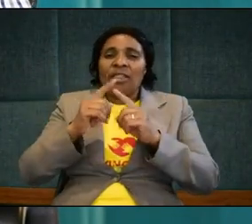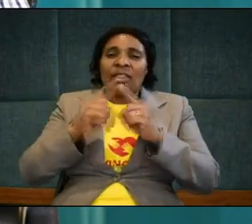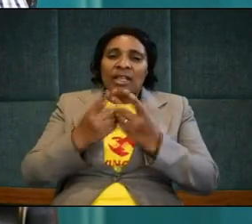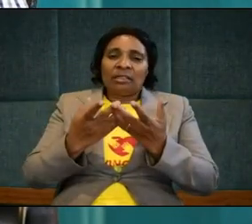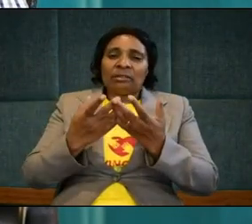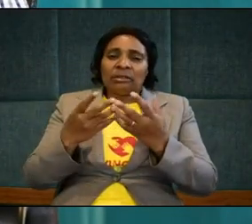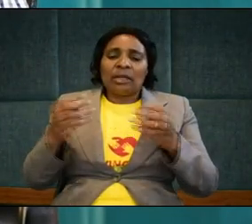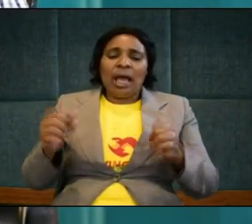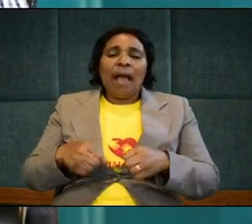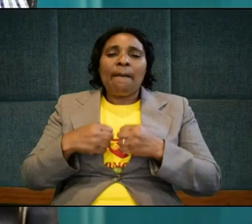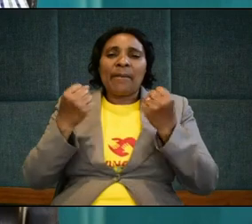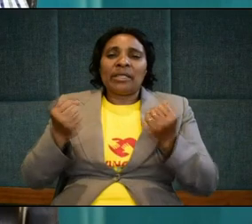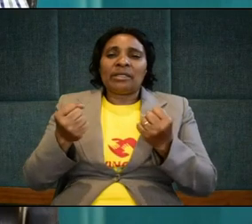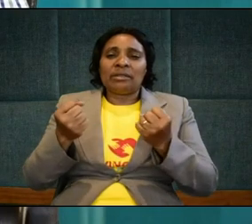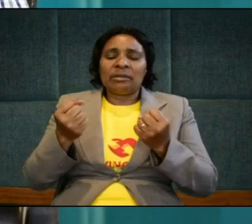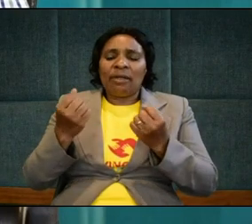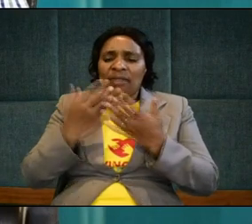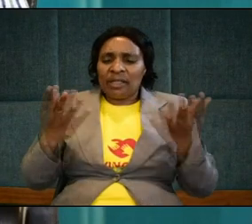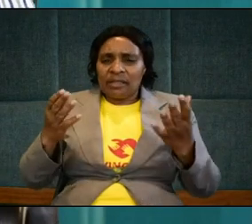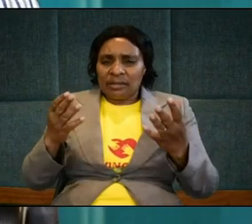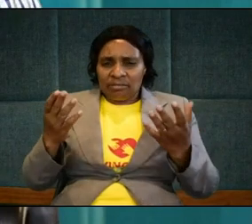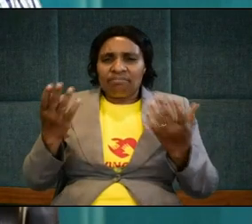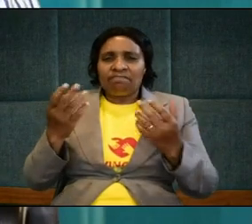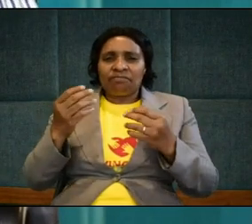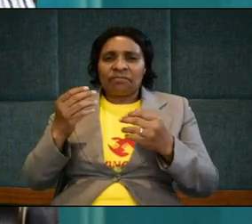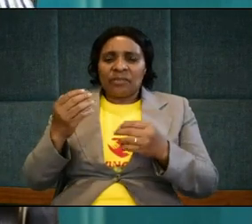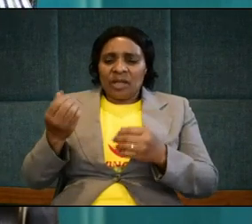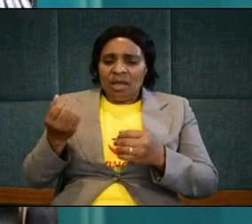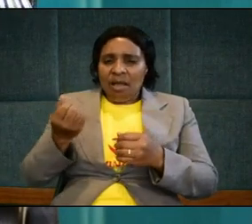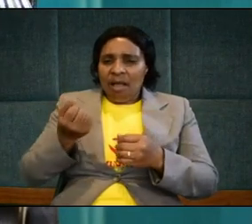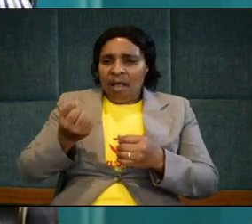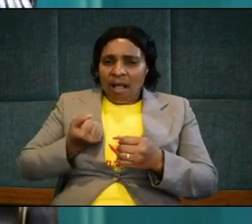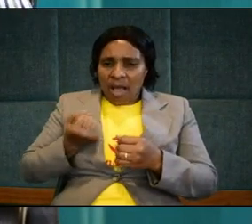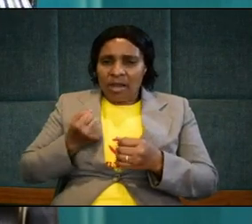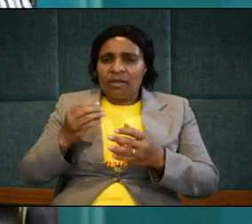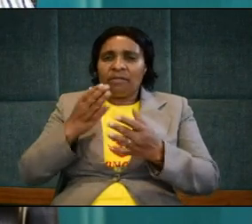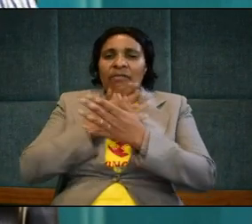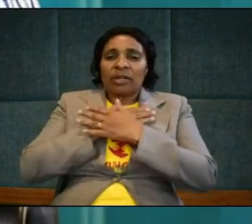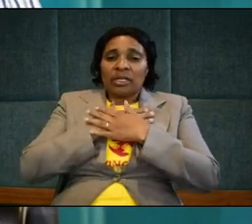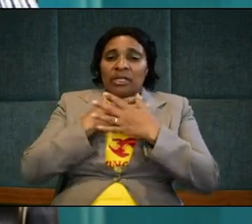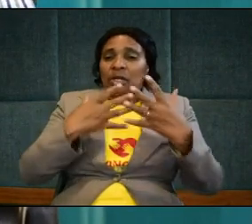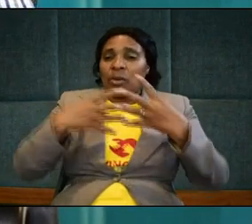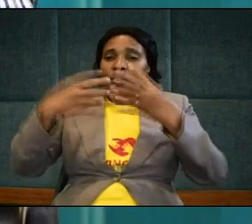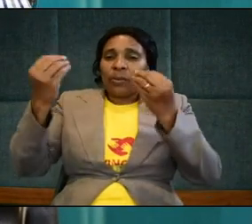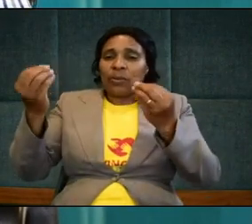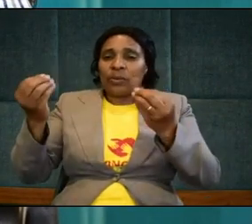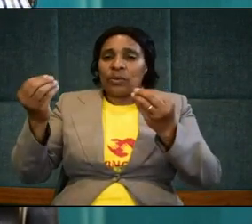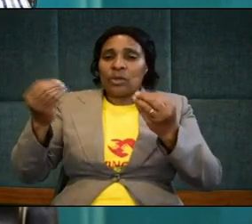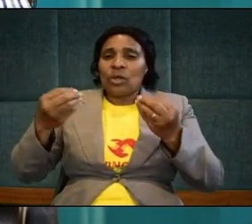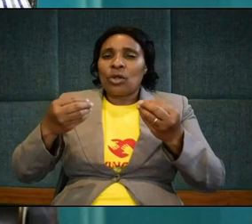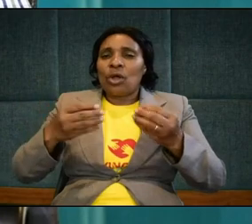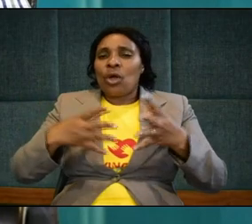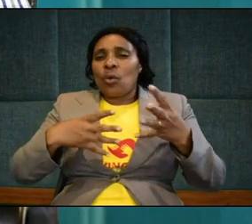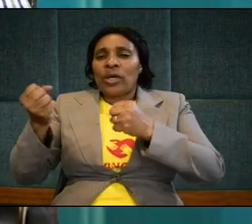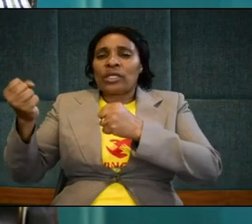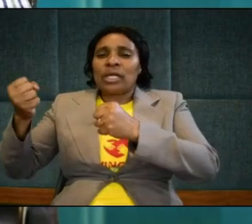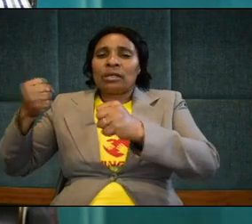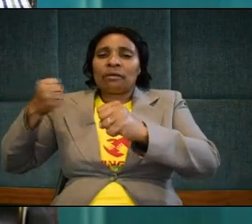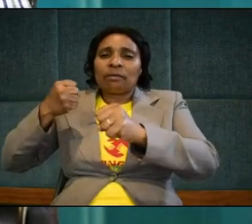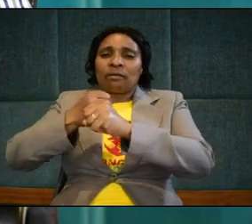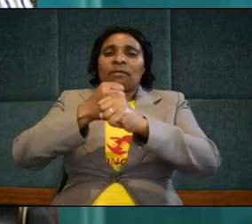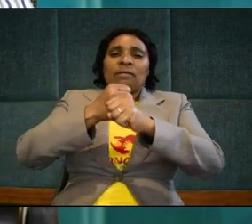suddenly things took a downturn. His girlfriend left him. He went and crashed the car that his dad had got